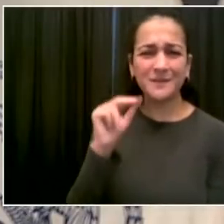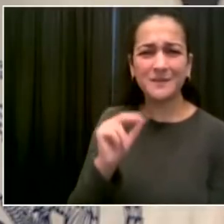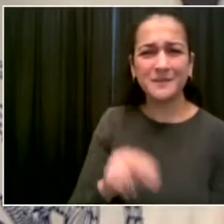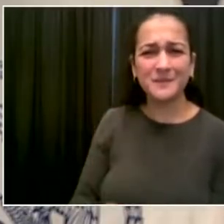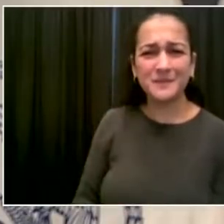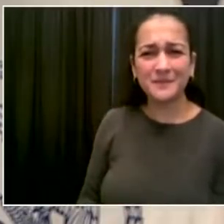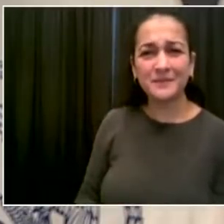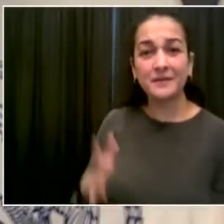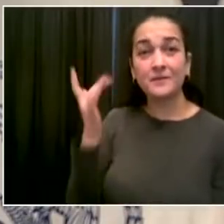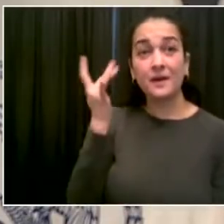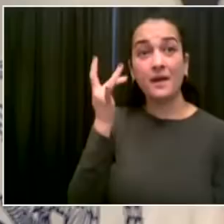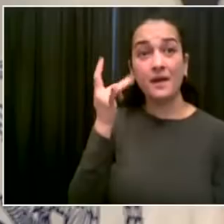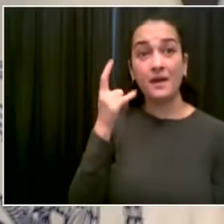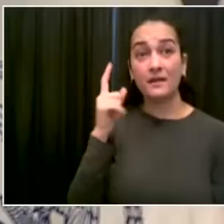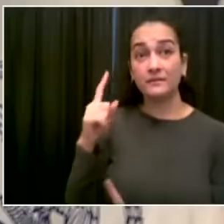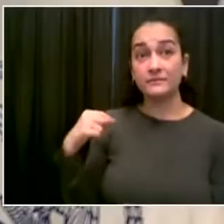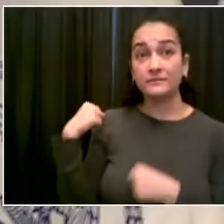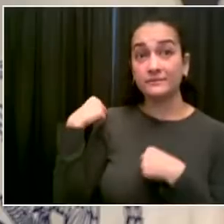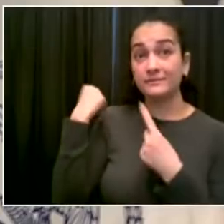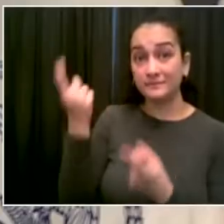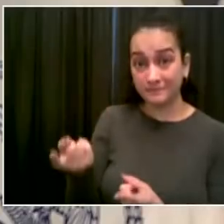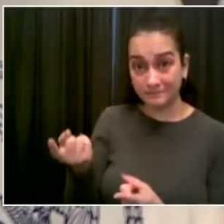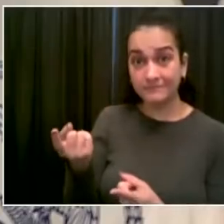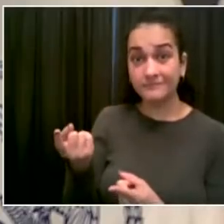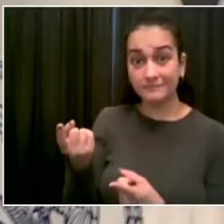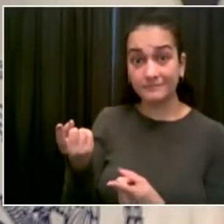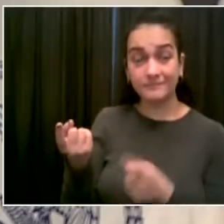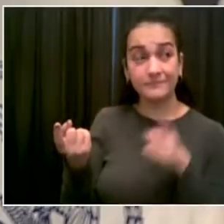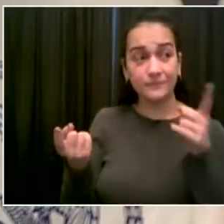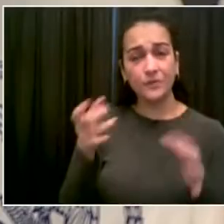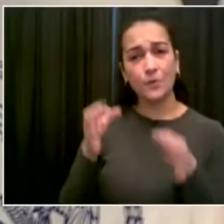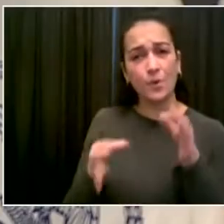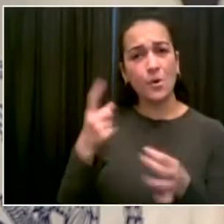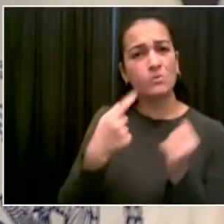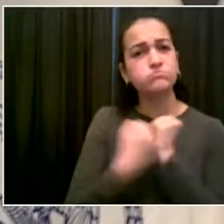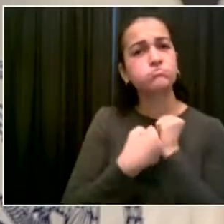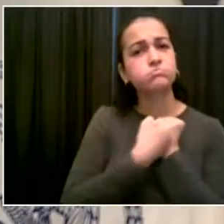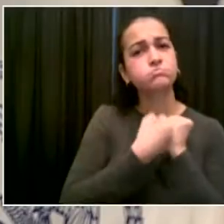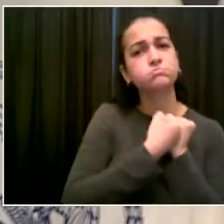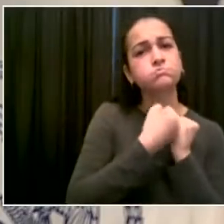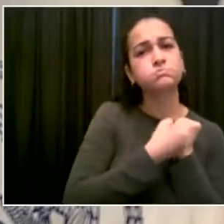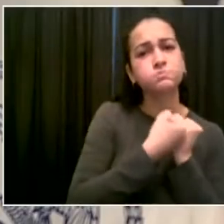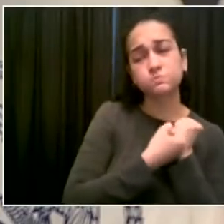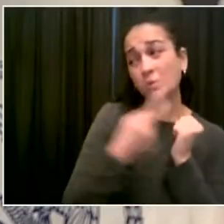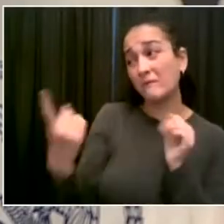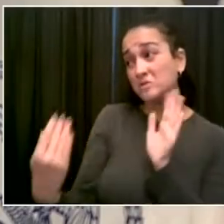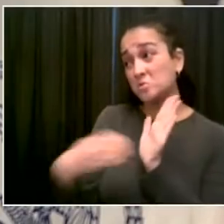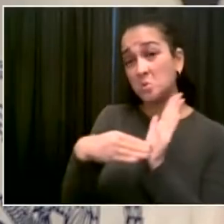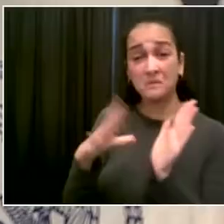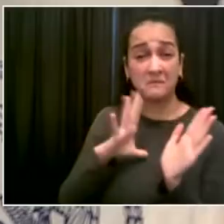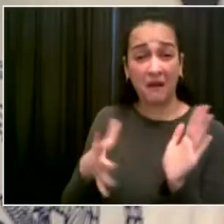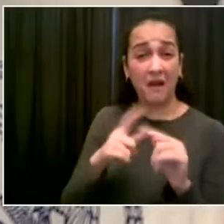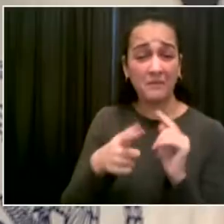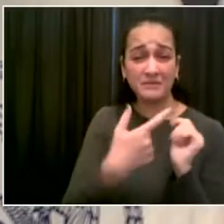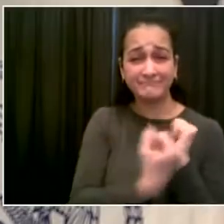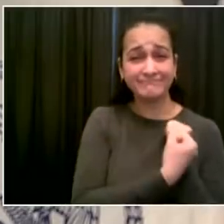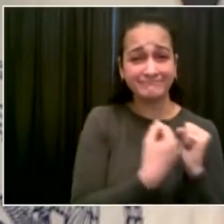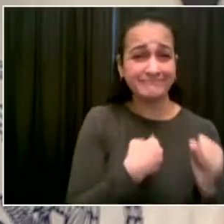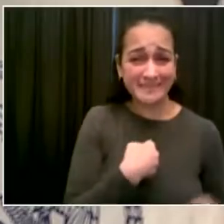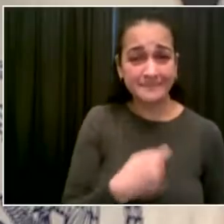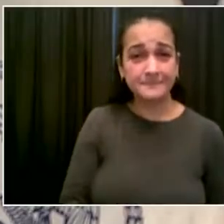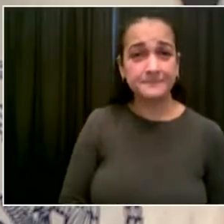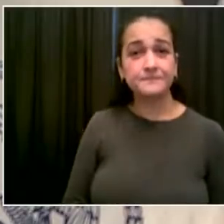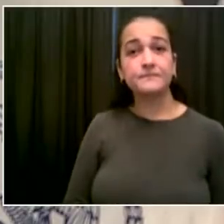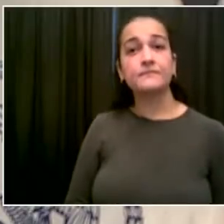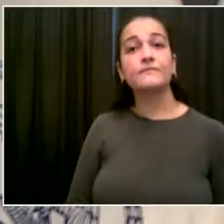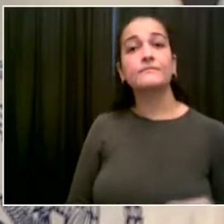by governments, certainly by this government. State courts, federal courts, multiple reviews, every time came back the same way. The mandates were an appropriate way